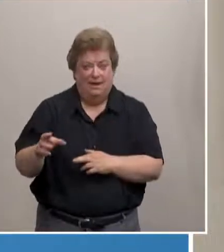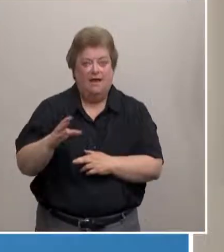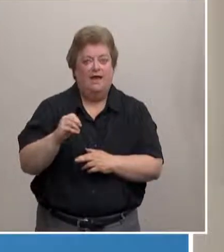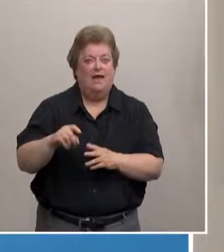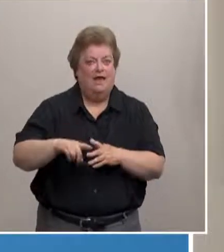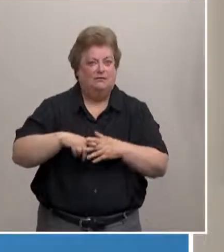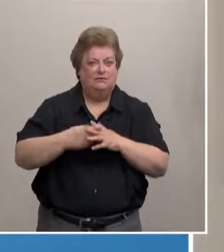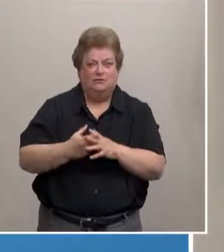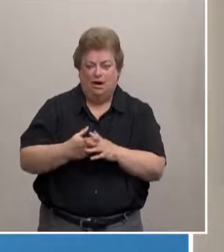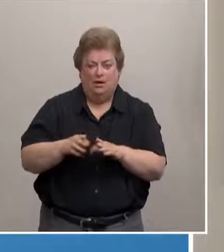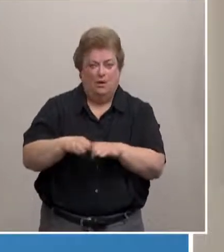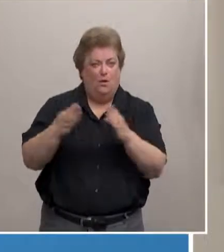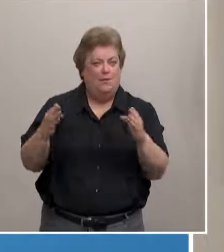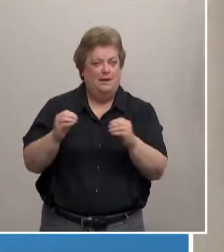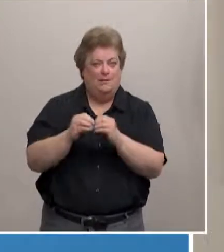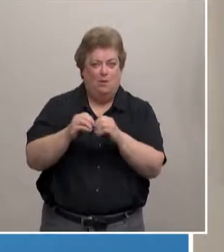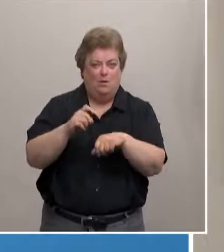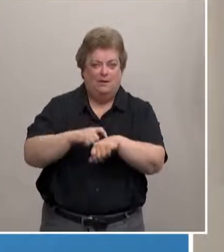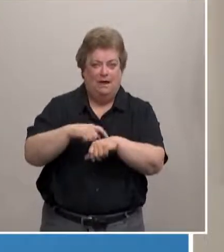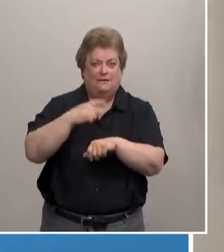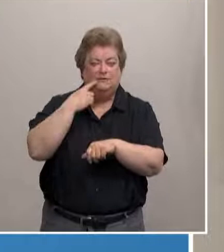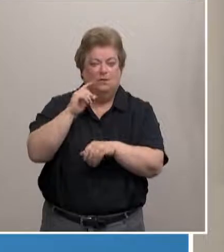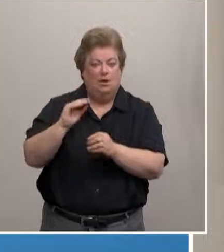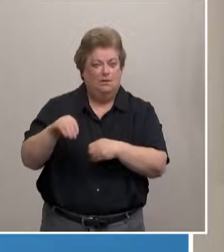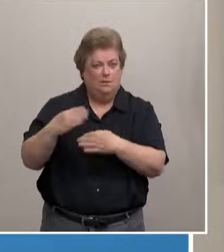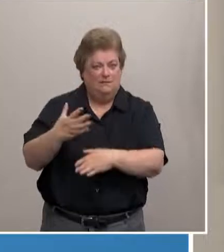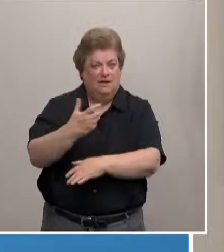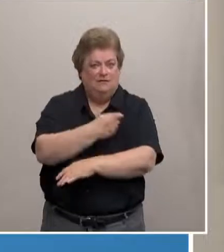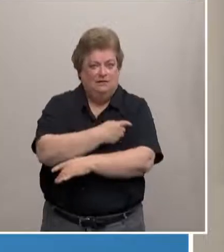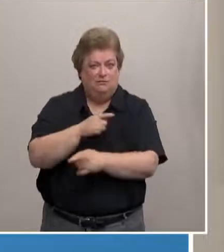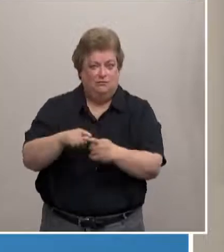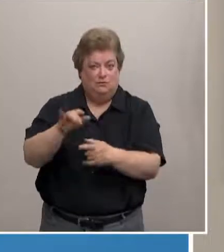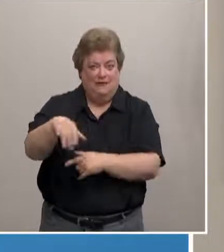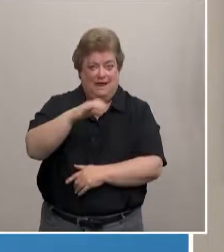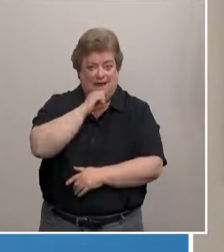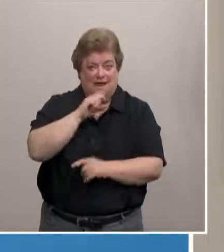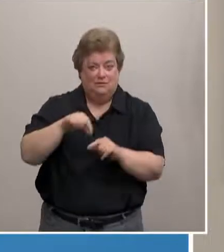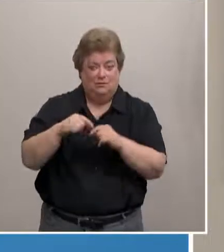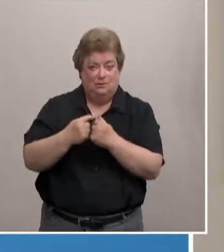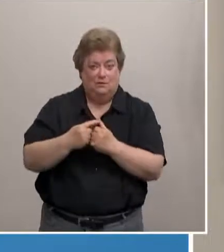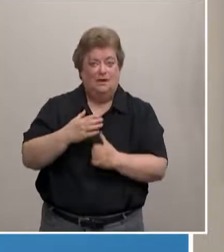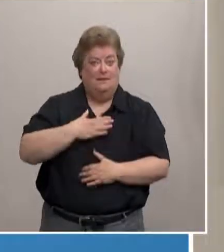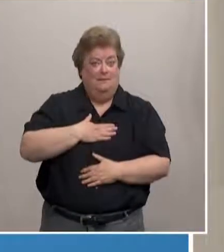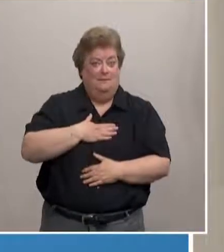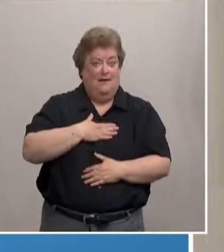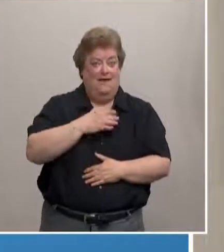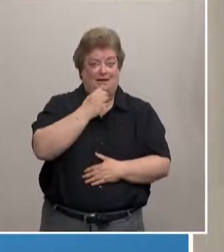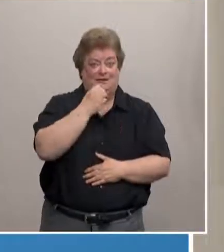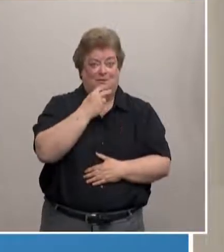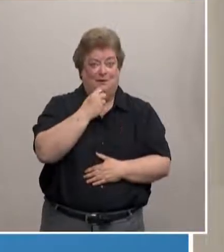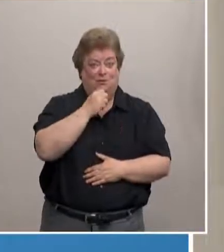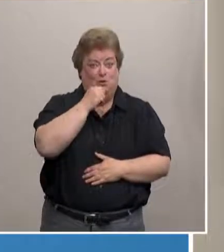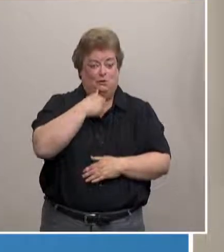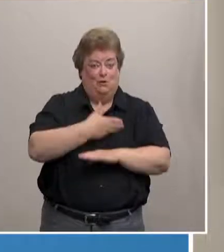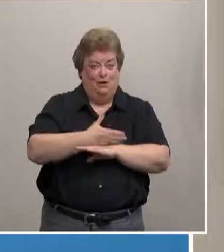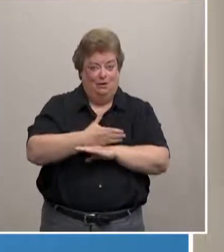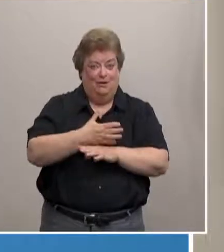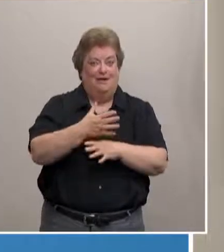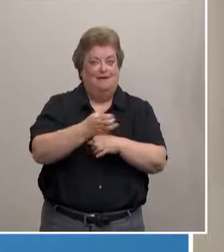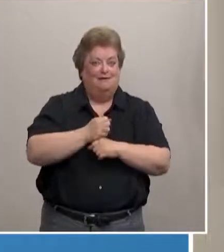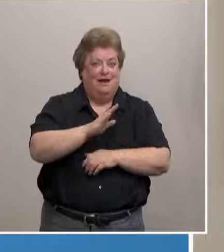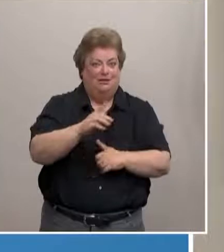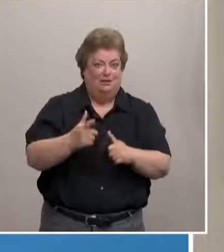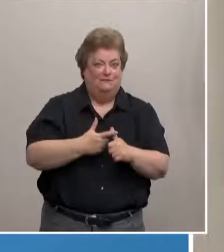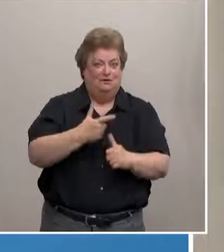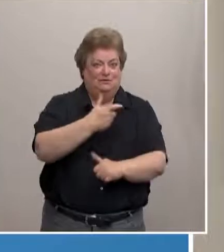opened appointment times to provide vaccination opportunities to this age group. In fact, my 12-year-old daughter was among those who received her